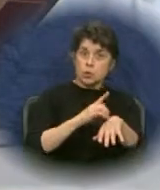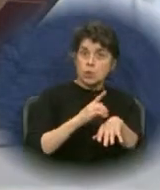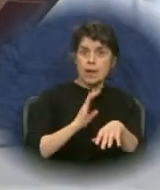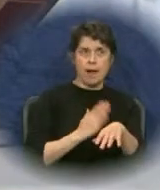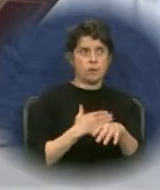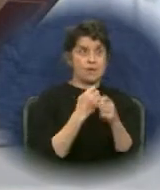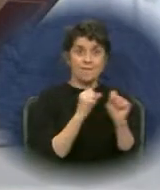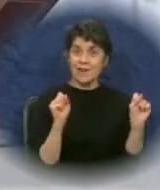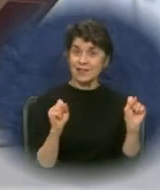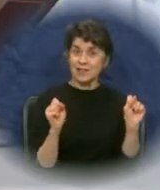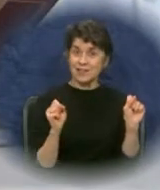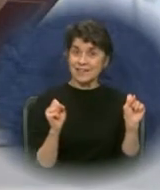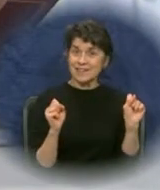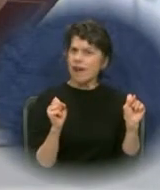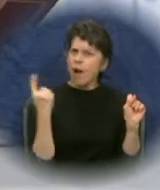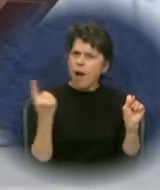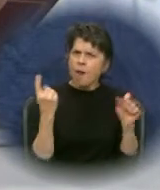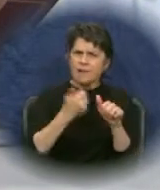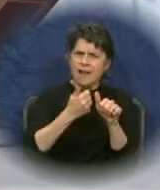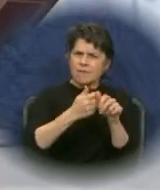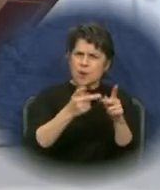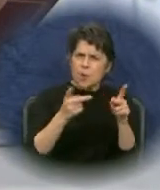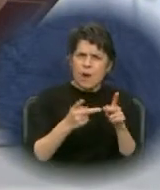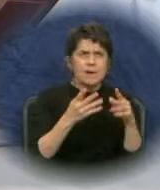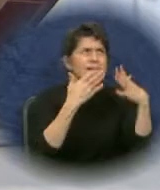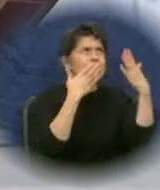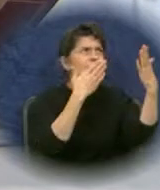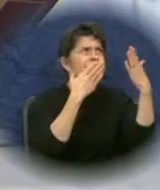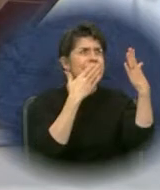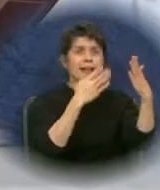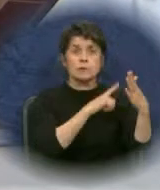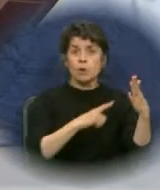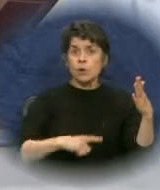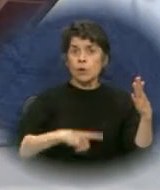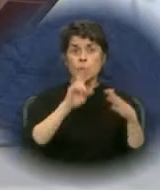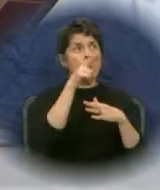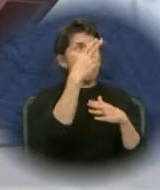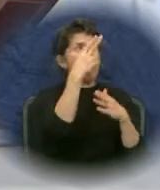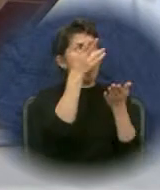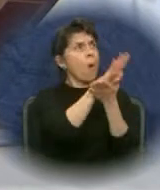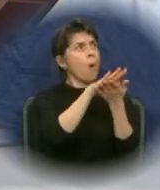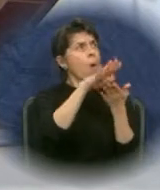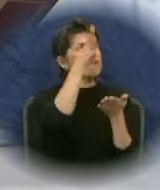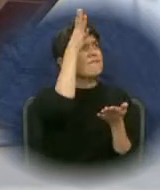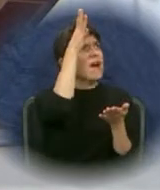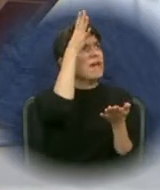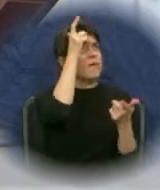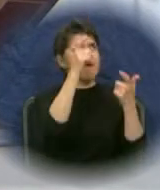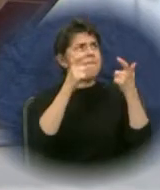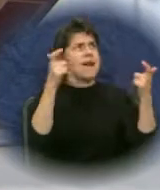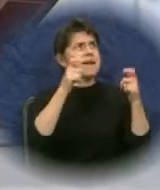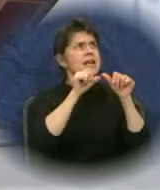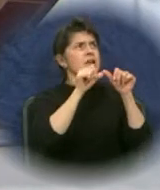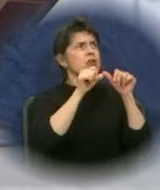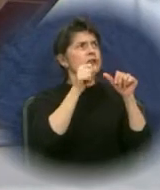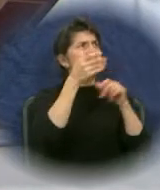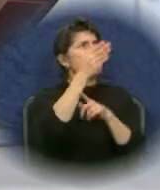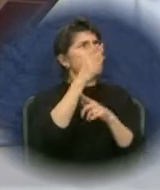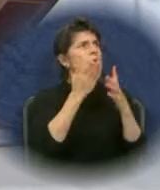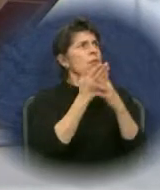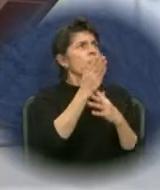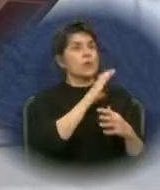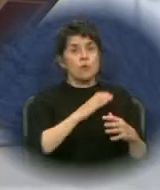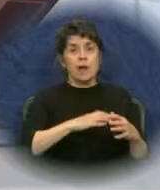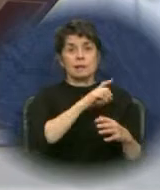and our salvation, always and everywhere to give you thanks, Lord, Holy Father, Almighty and Eternal God, through Christ our